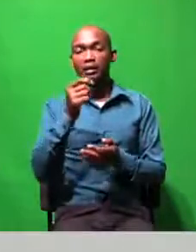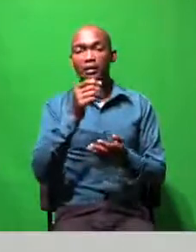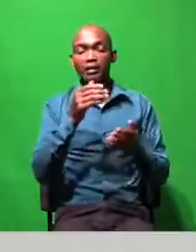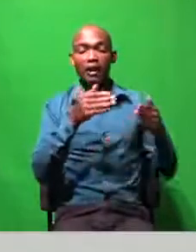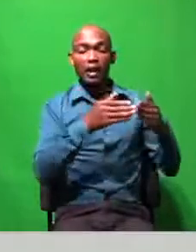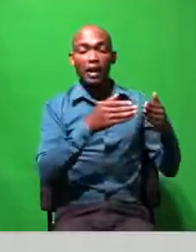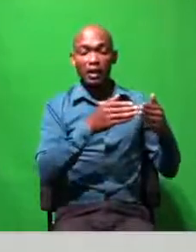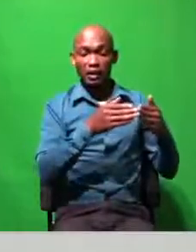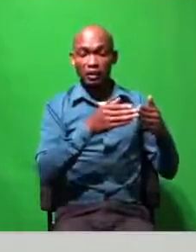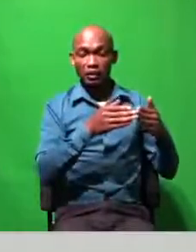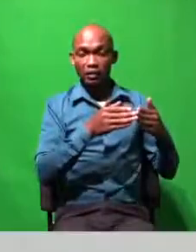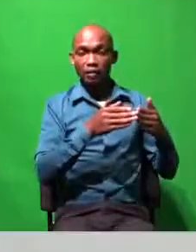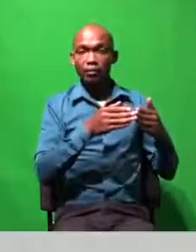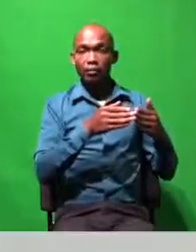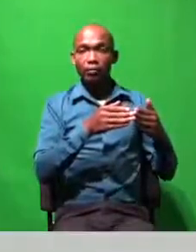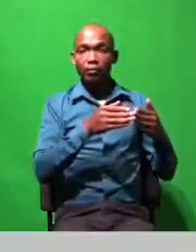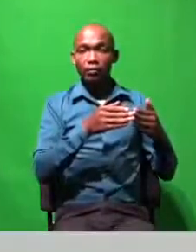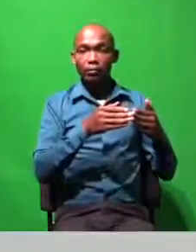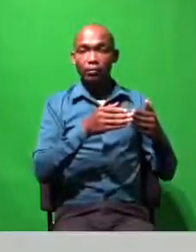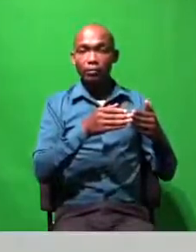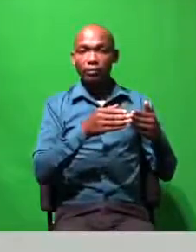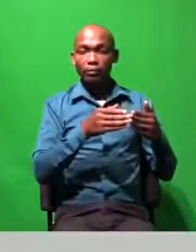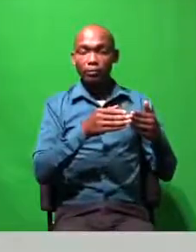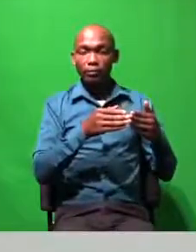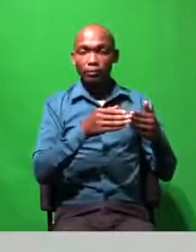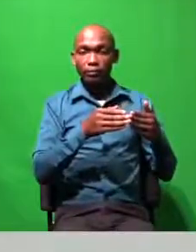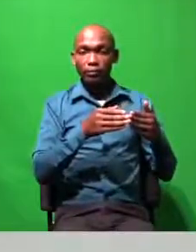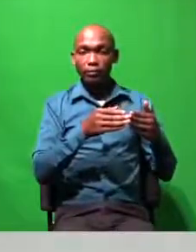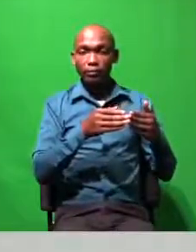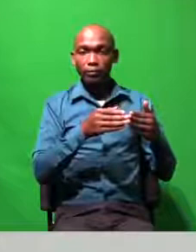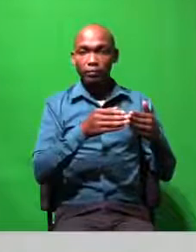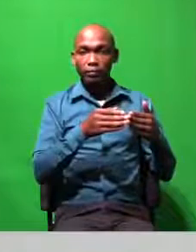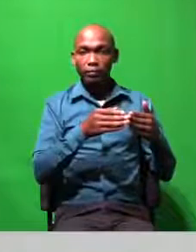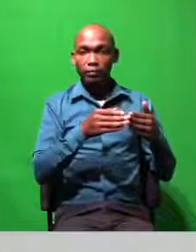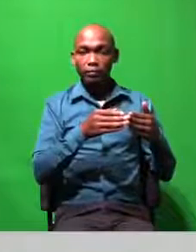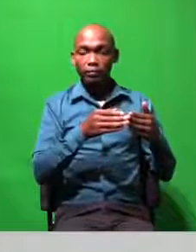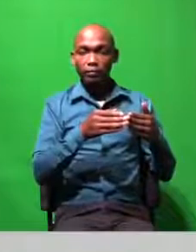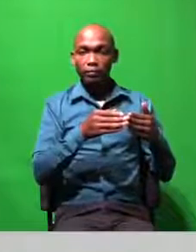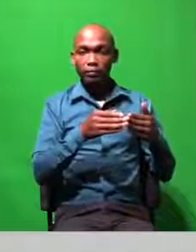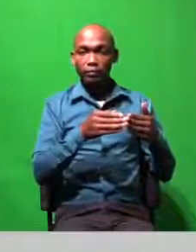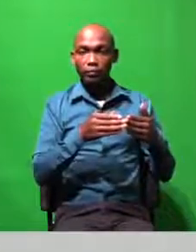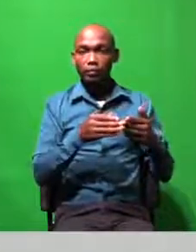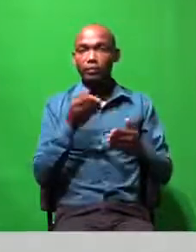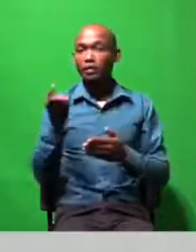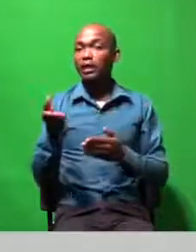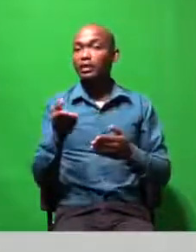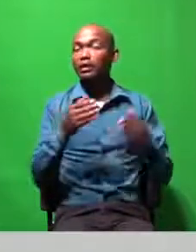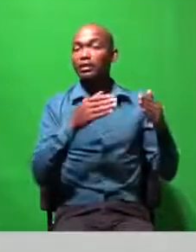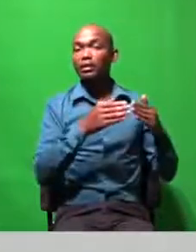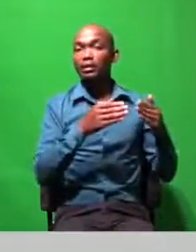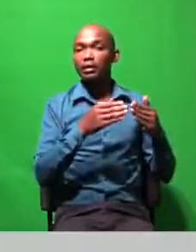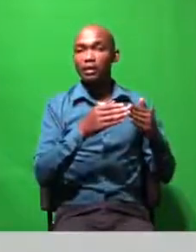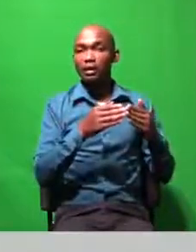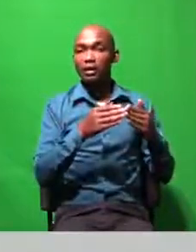All of us say right angle. Right angle. Right angle is an angle